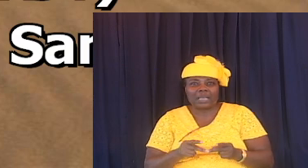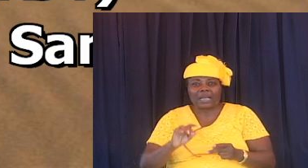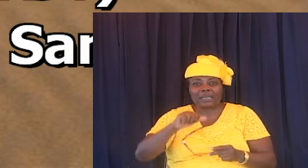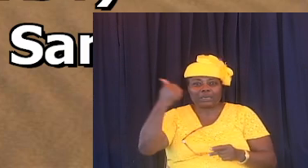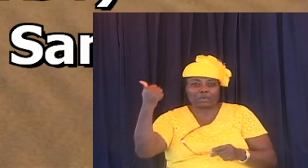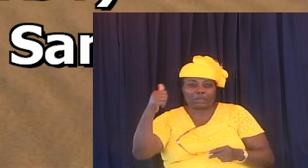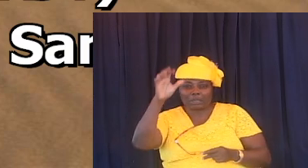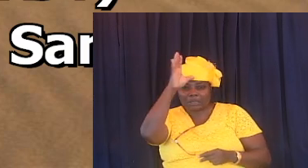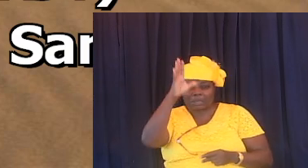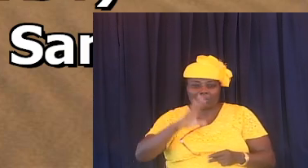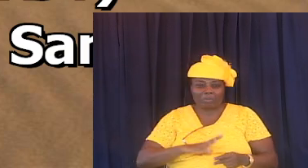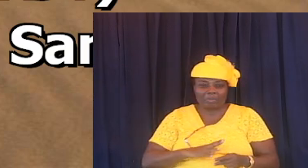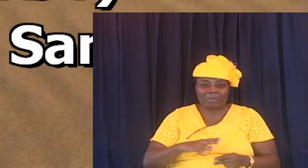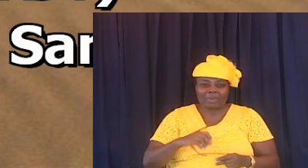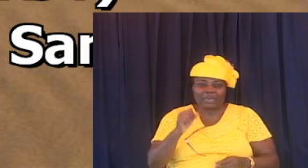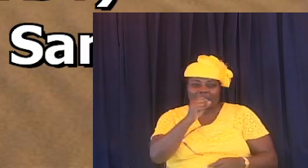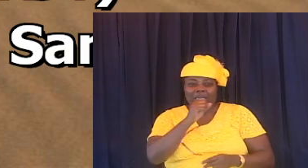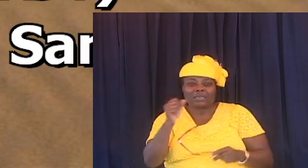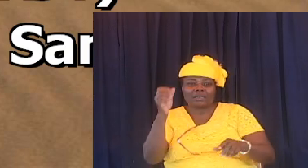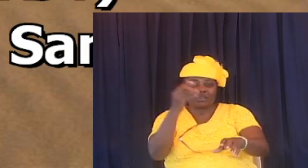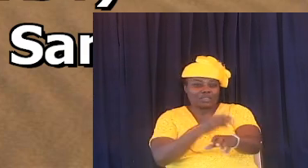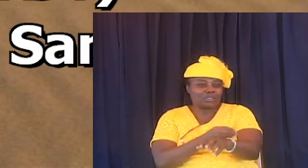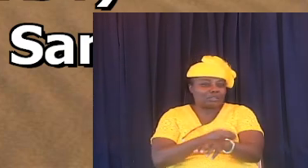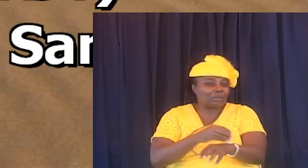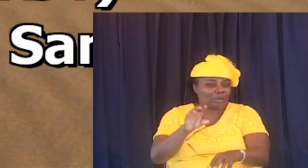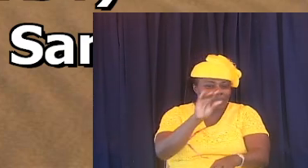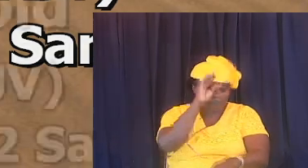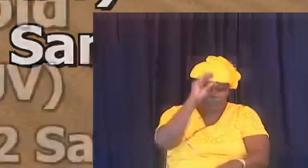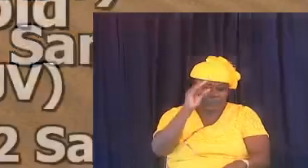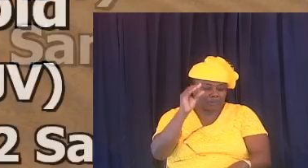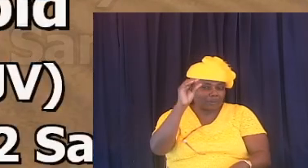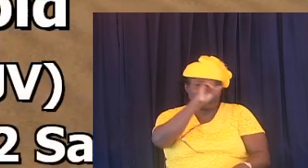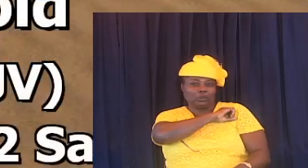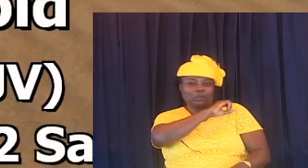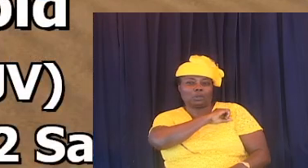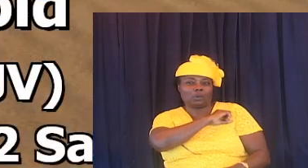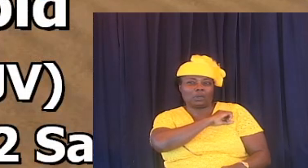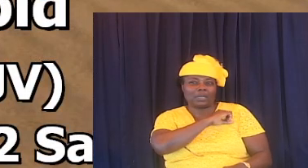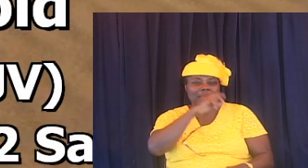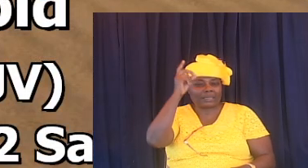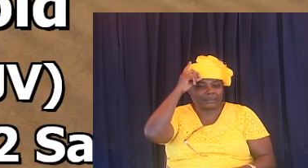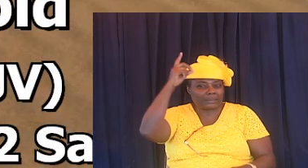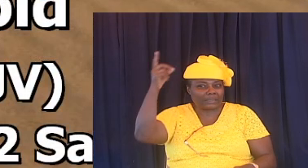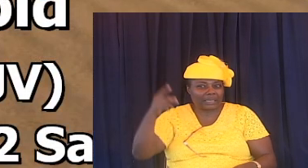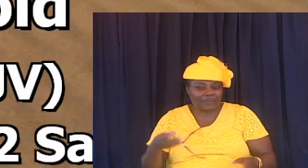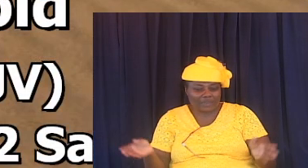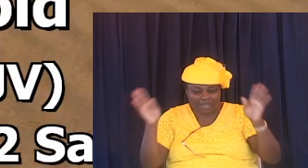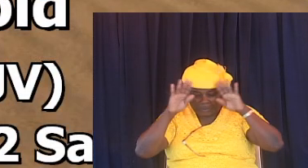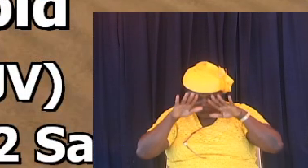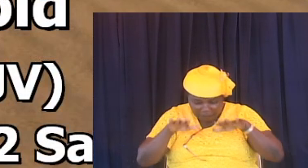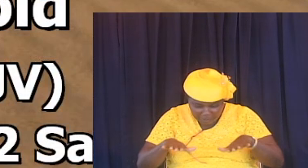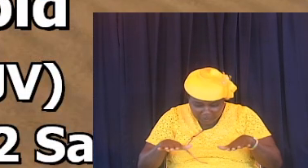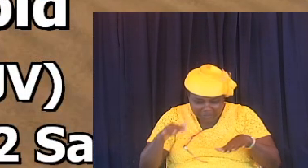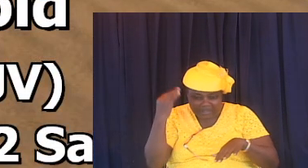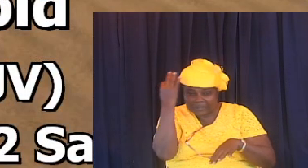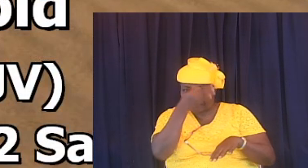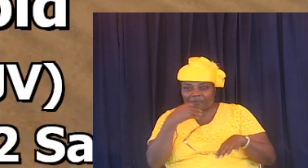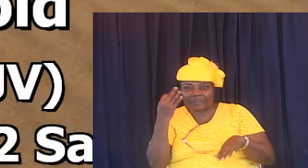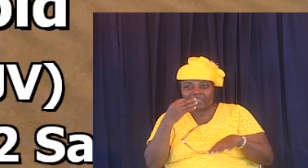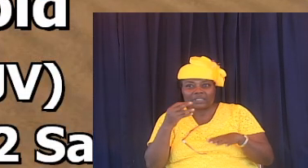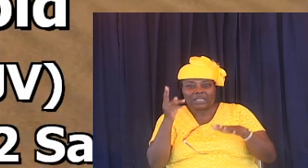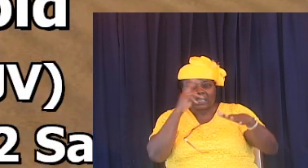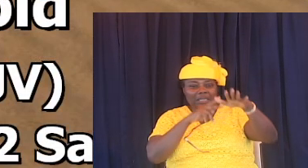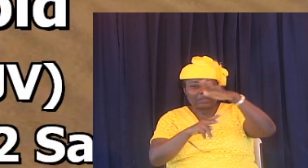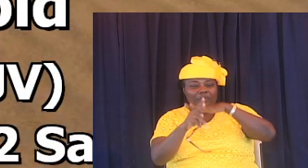of Jonathan, the son of Saul, was come unto David, he fell on his face and did reverence him. And